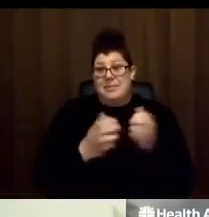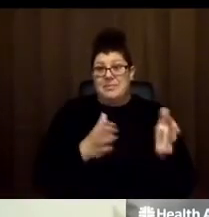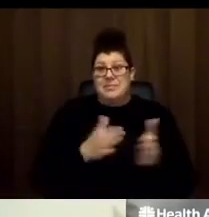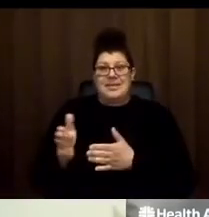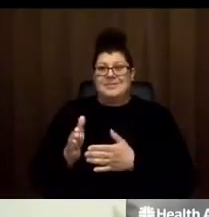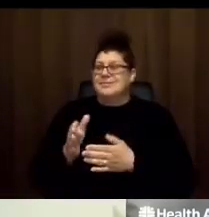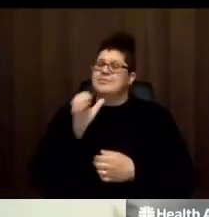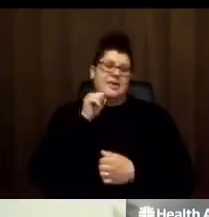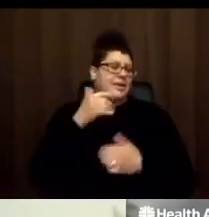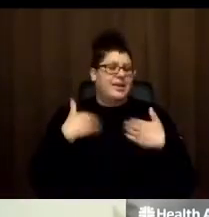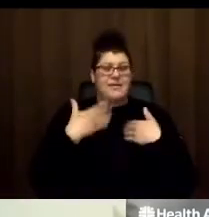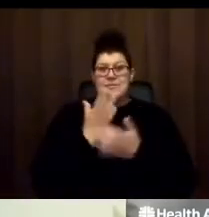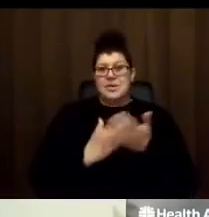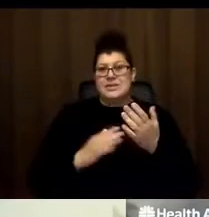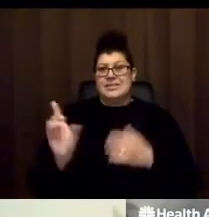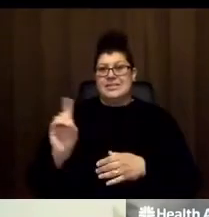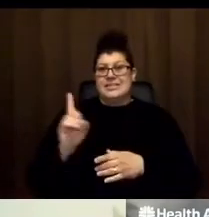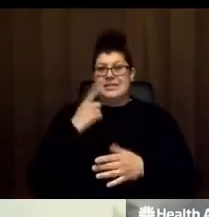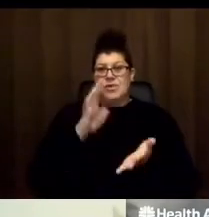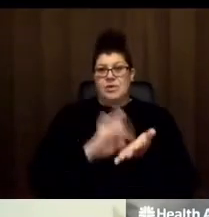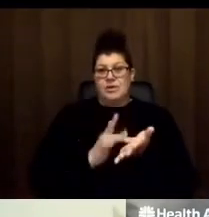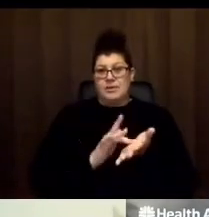Part D prescription drugs.